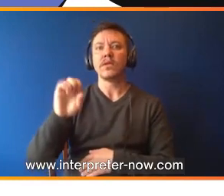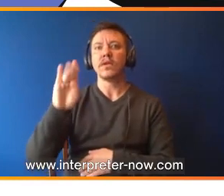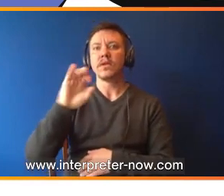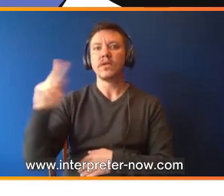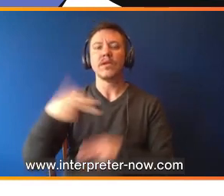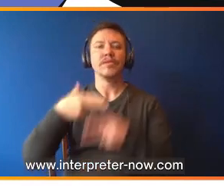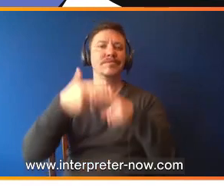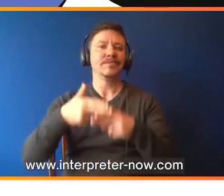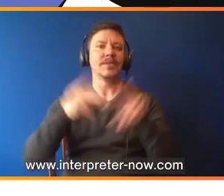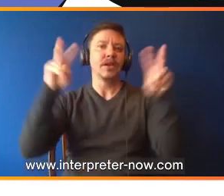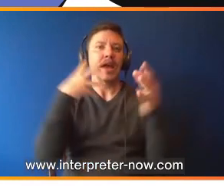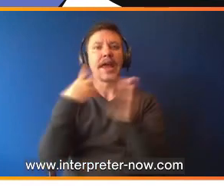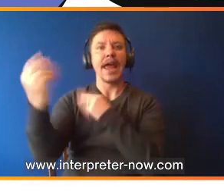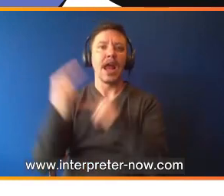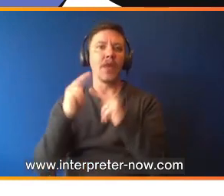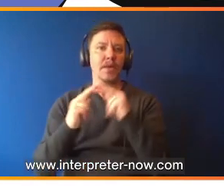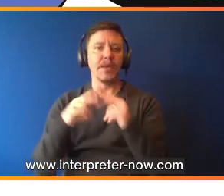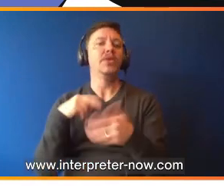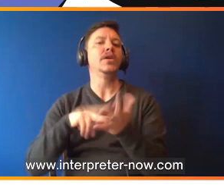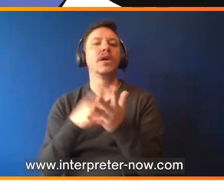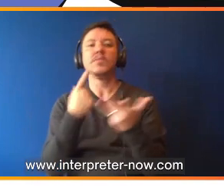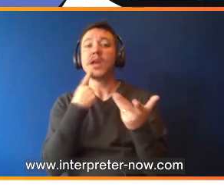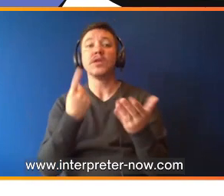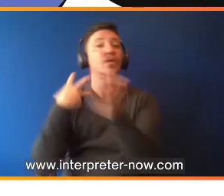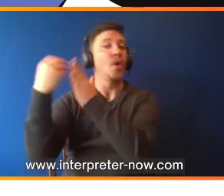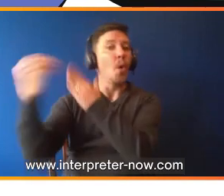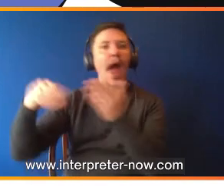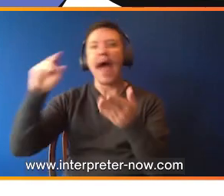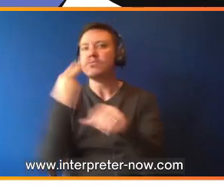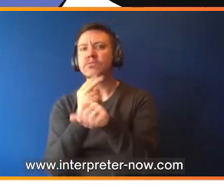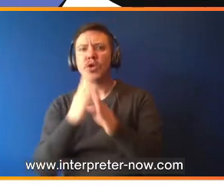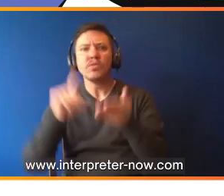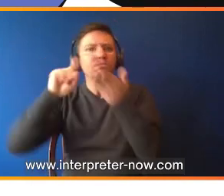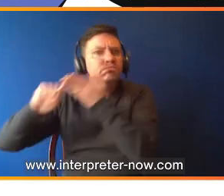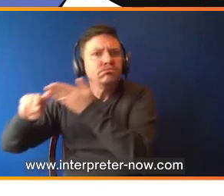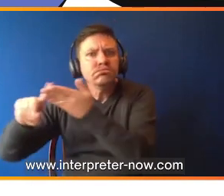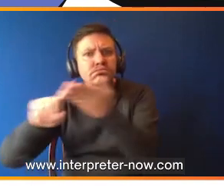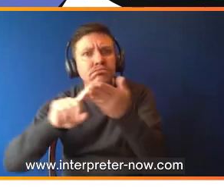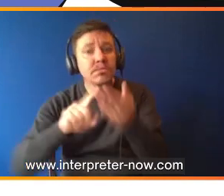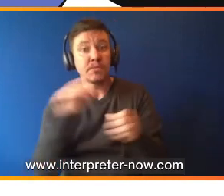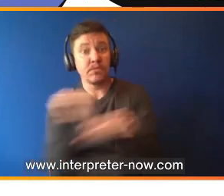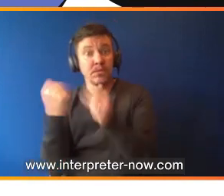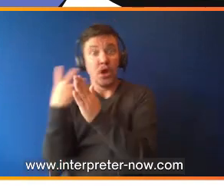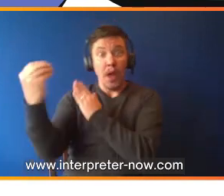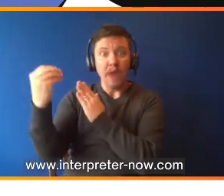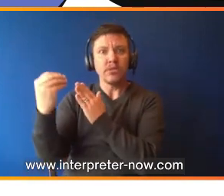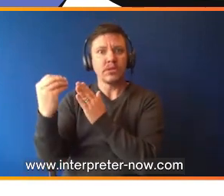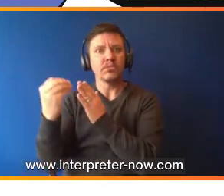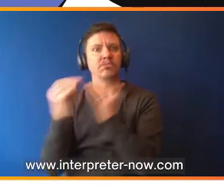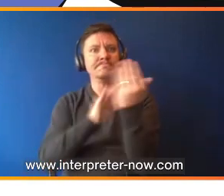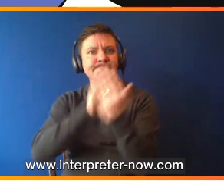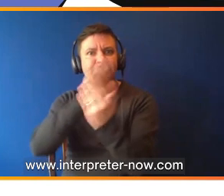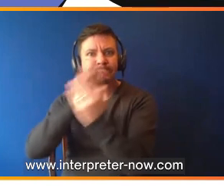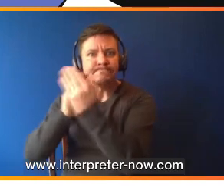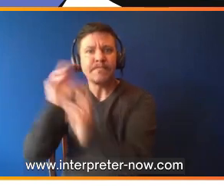potentially systemic issues as well. How do you, because I know you work with designers, how do you work with designers on